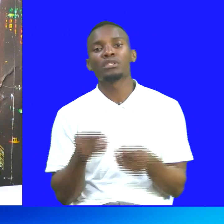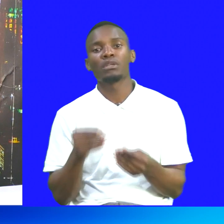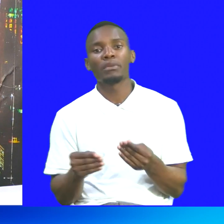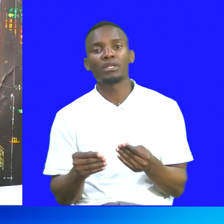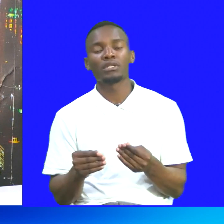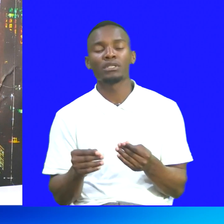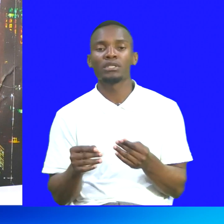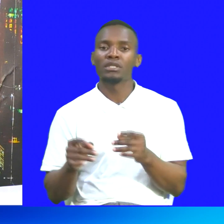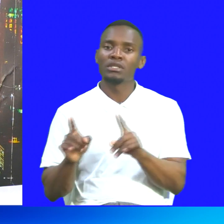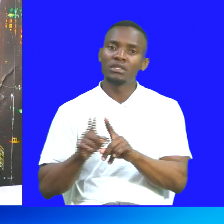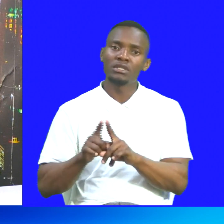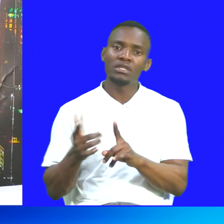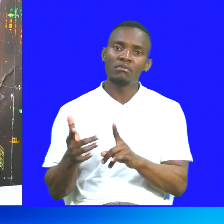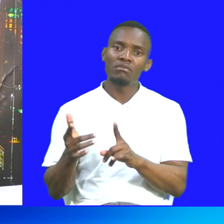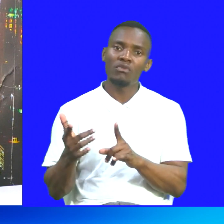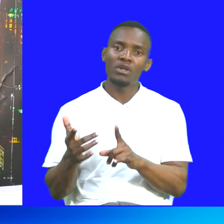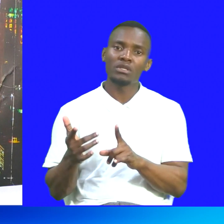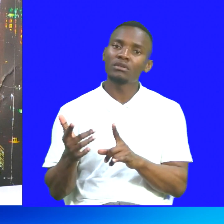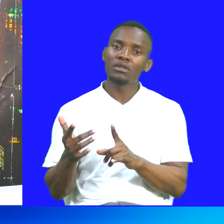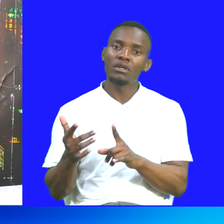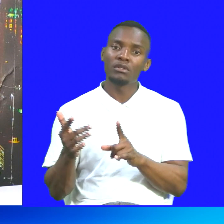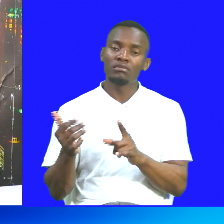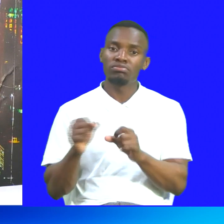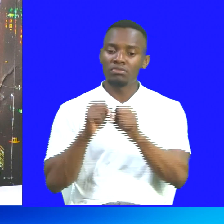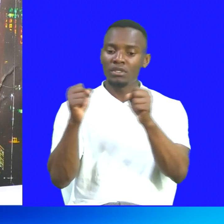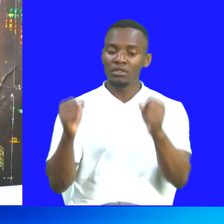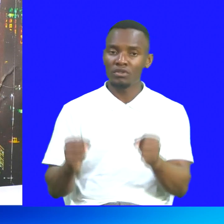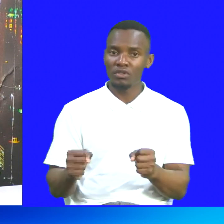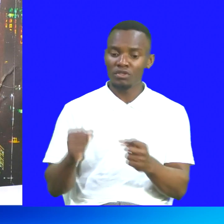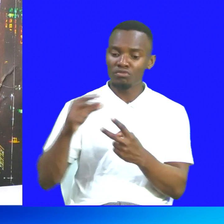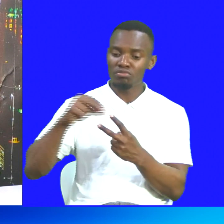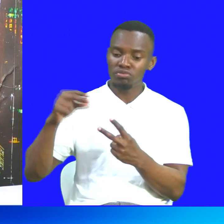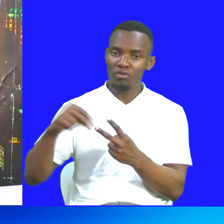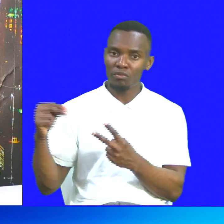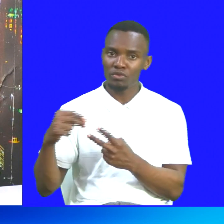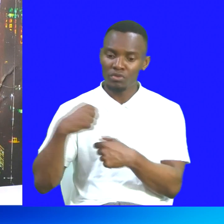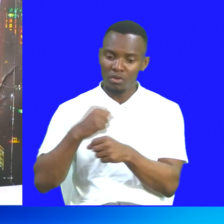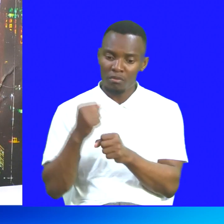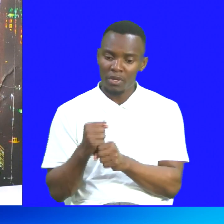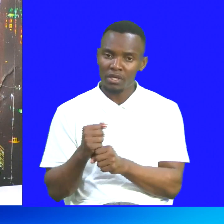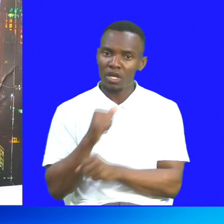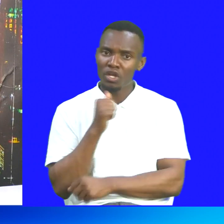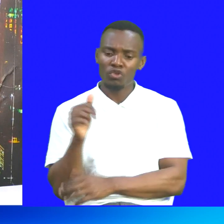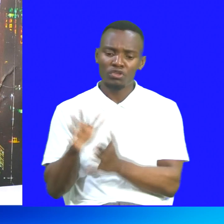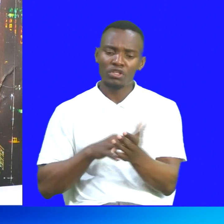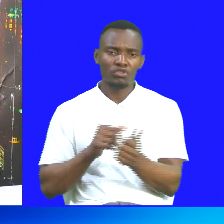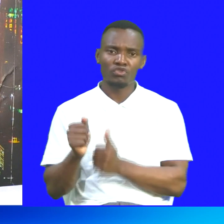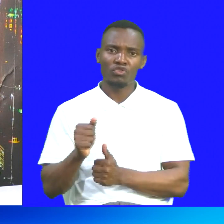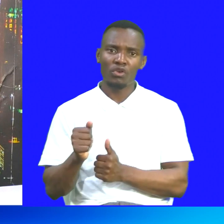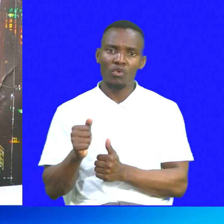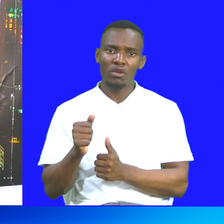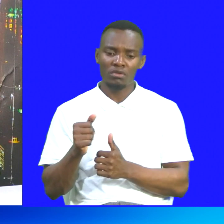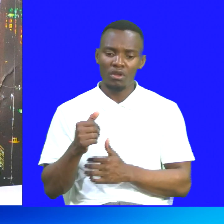and drive the strategic option, not killing their morale, but boosting it.